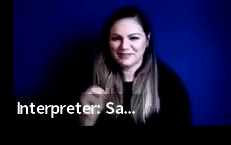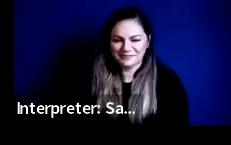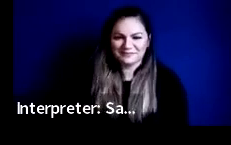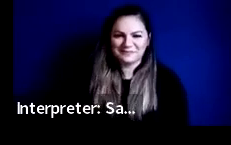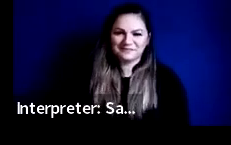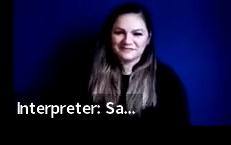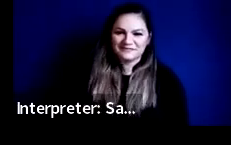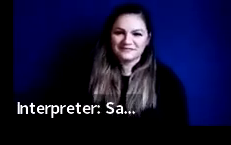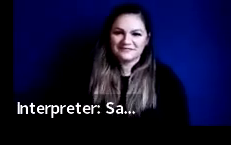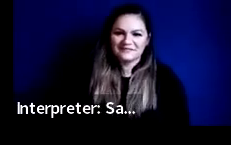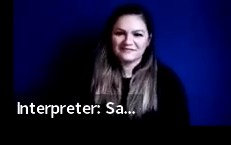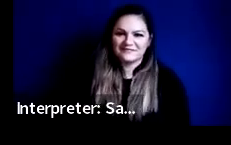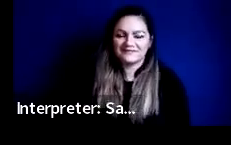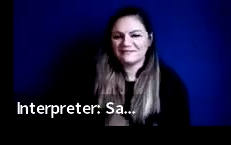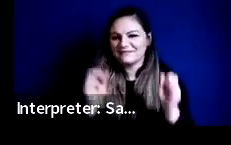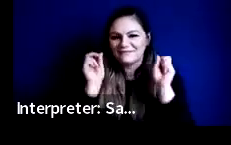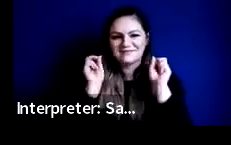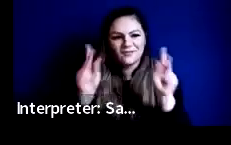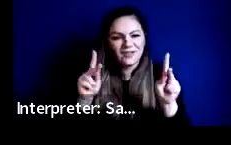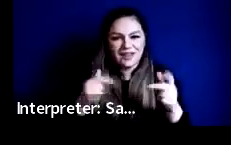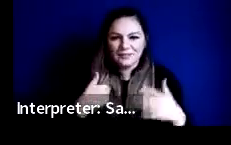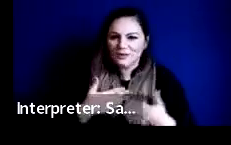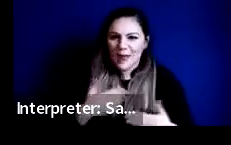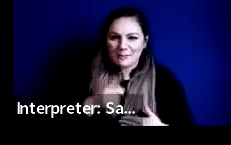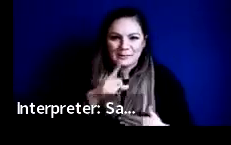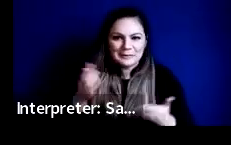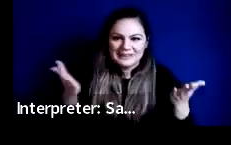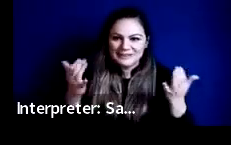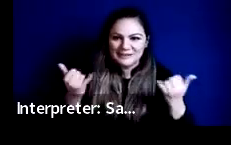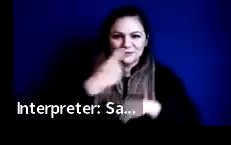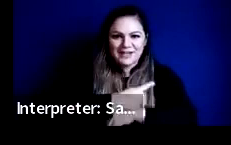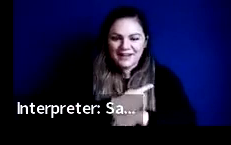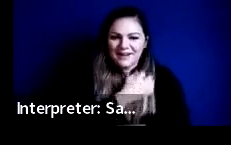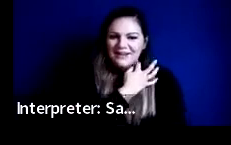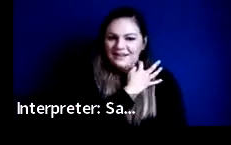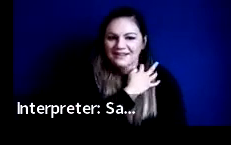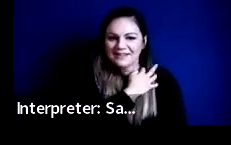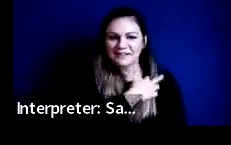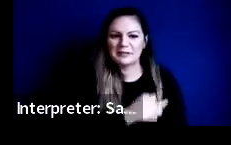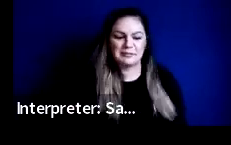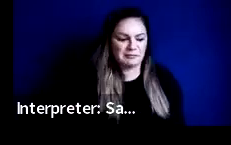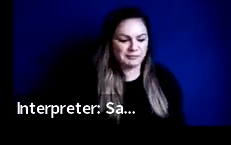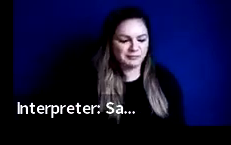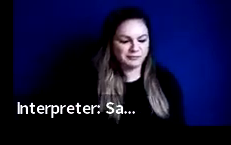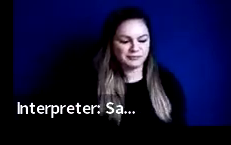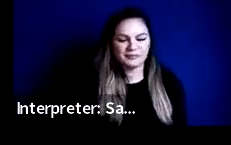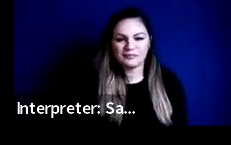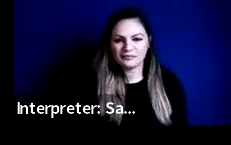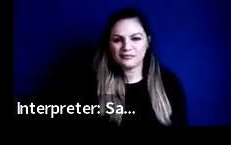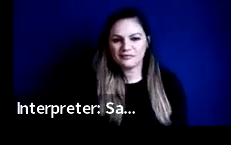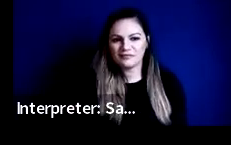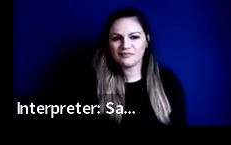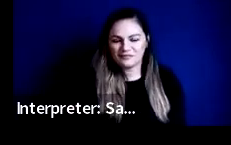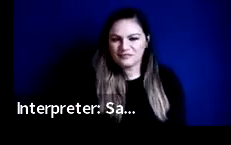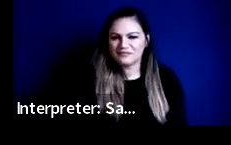All right, everybody. It's really a pleasure to be here with all of you and some of my other Shatterproof